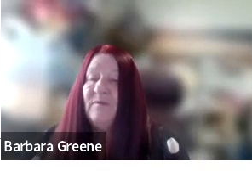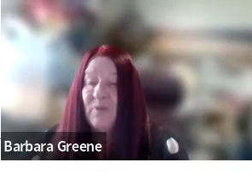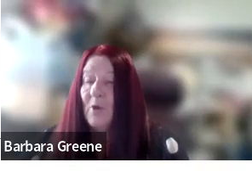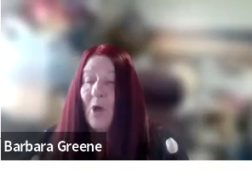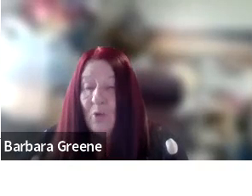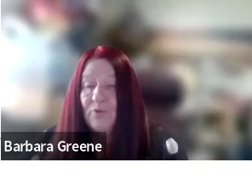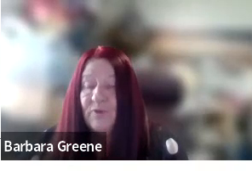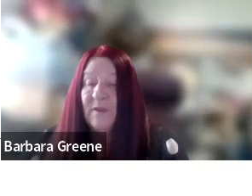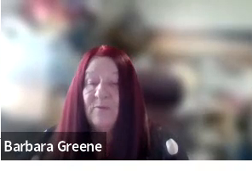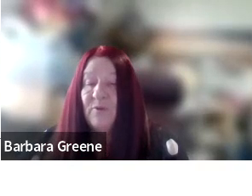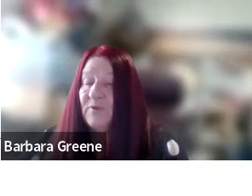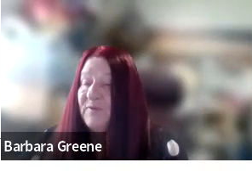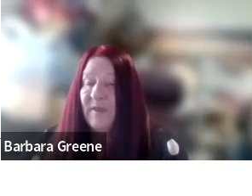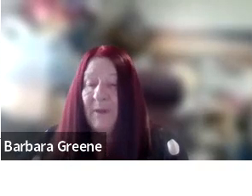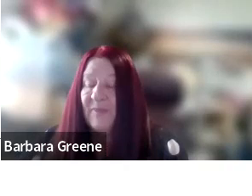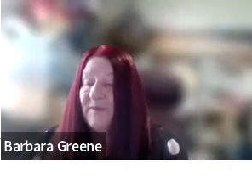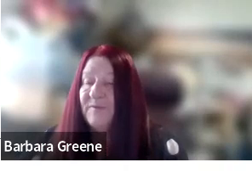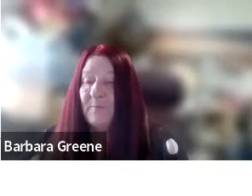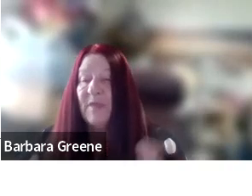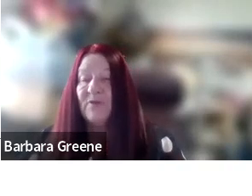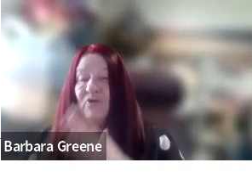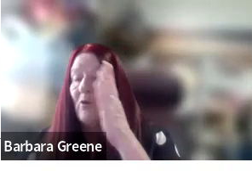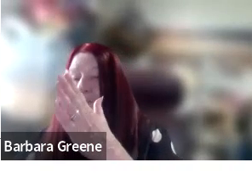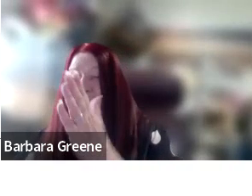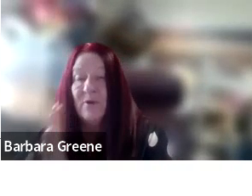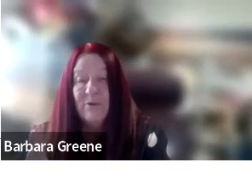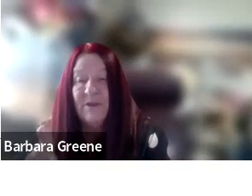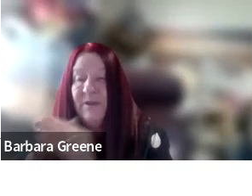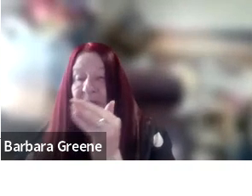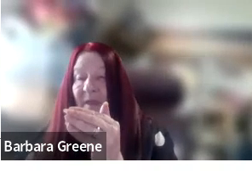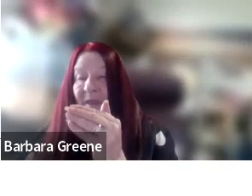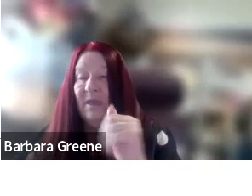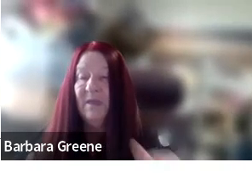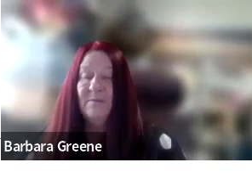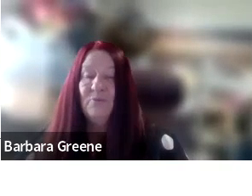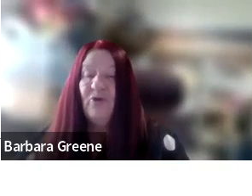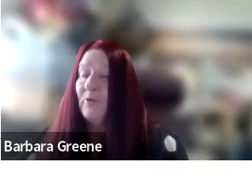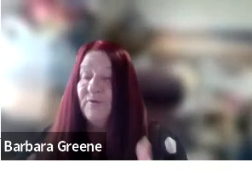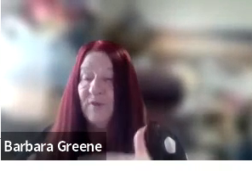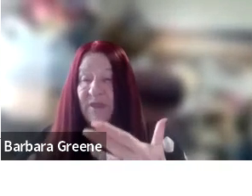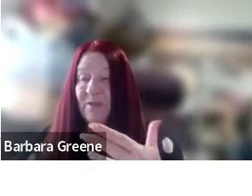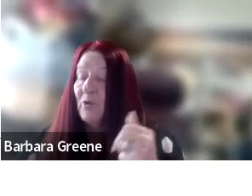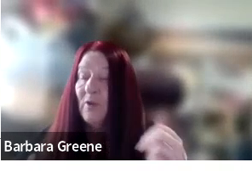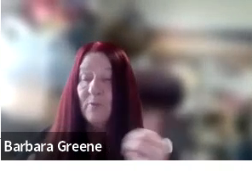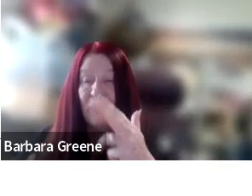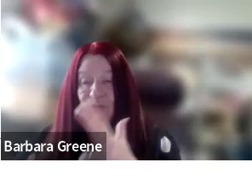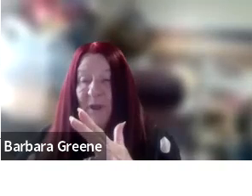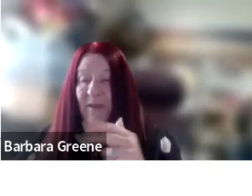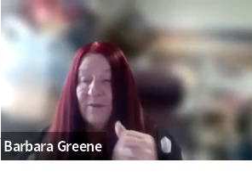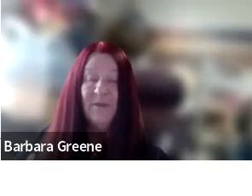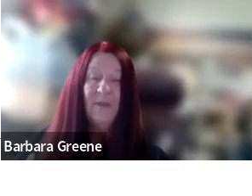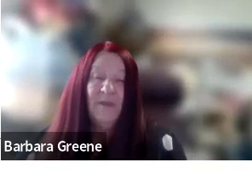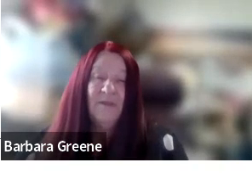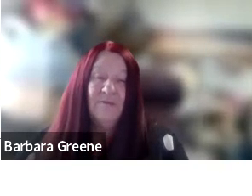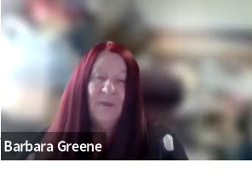people achieve their goals? And that you can see by this, that was like a strongly agreed, which told us again, you're on the right